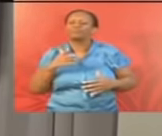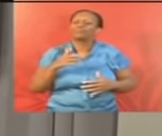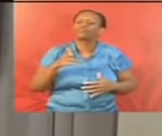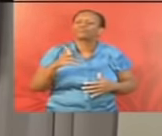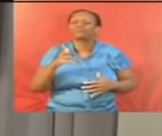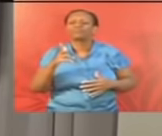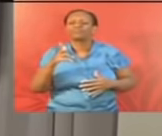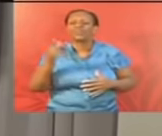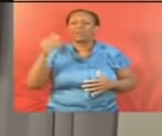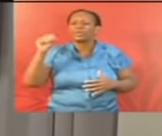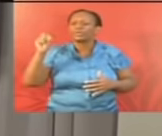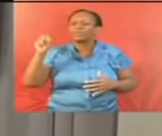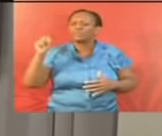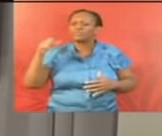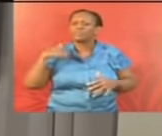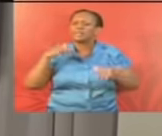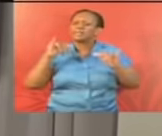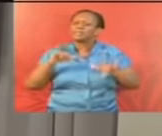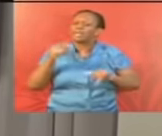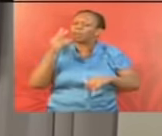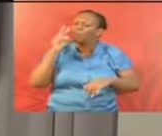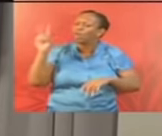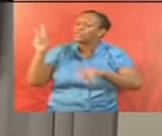been charging people on the